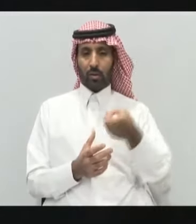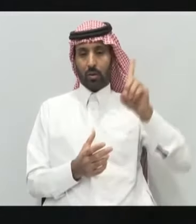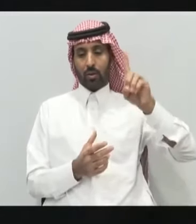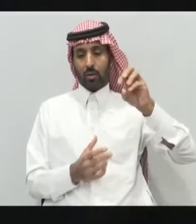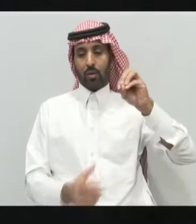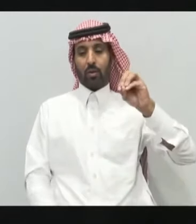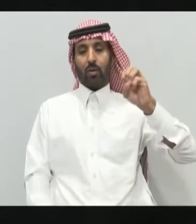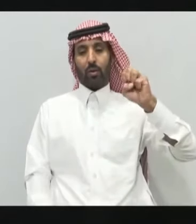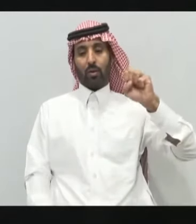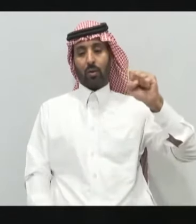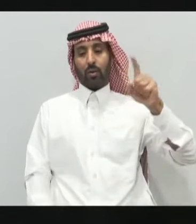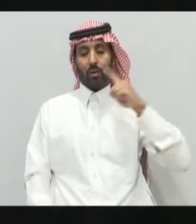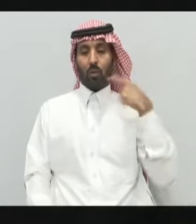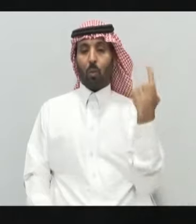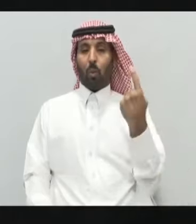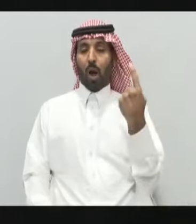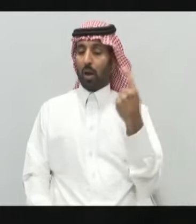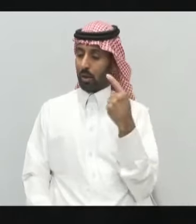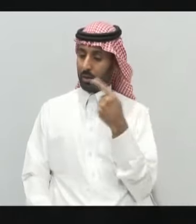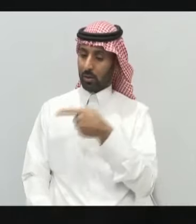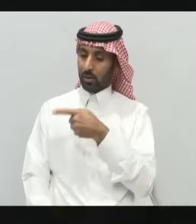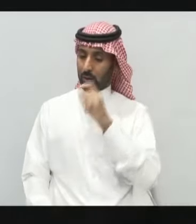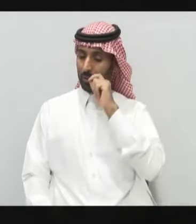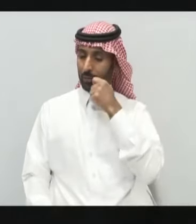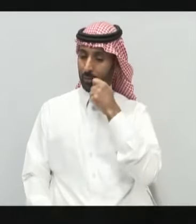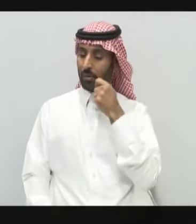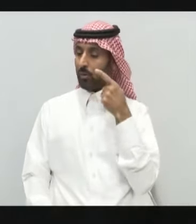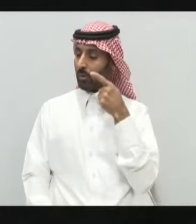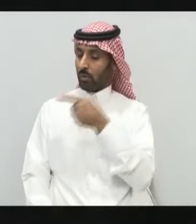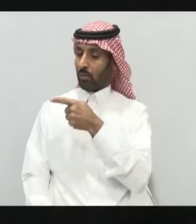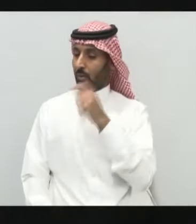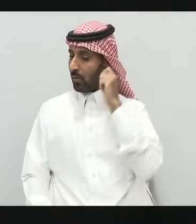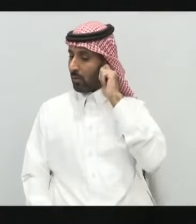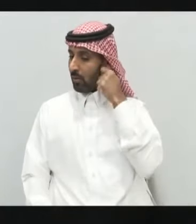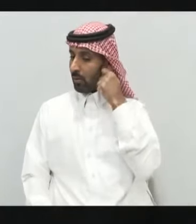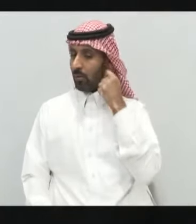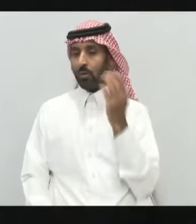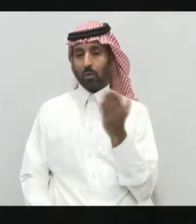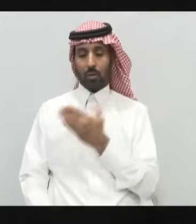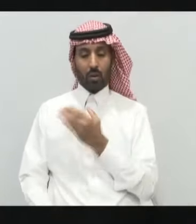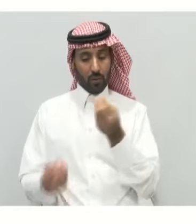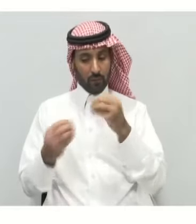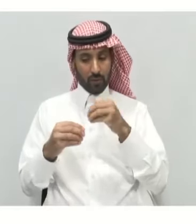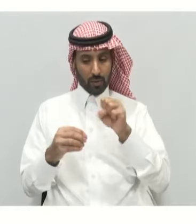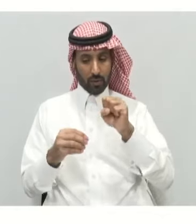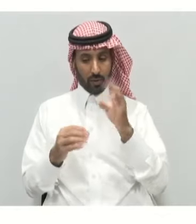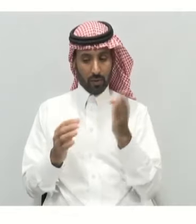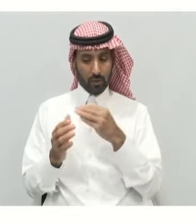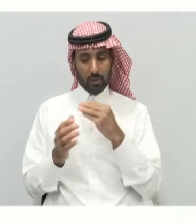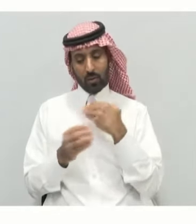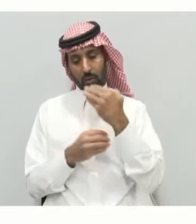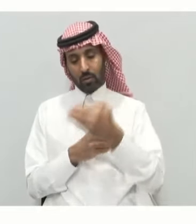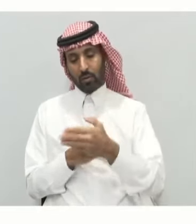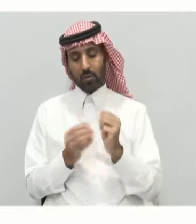a simple present, we should add don't or doesn't. And each one of them must comes with a